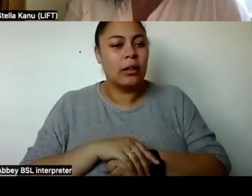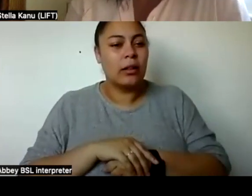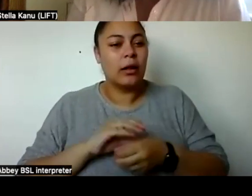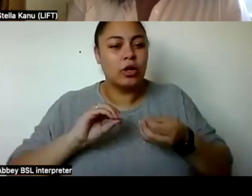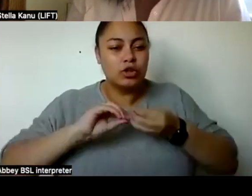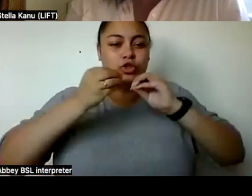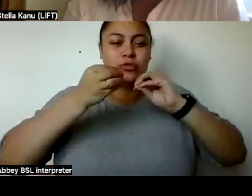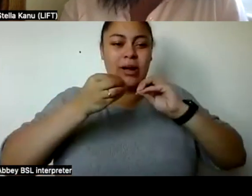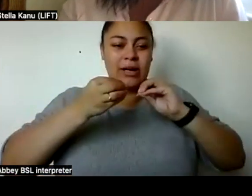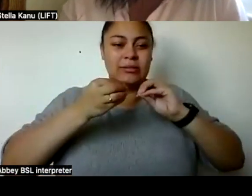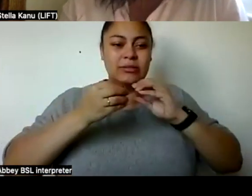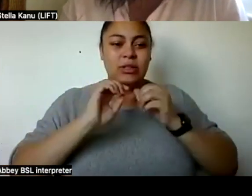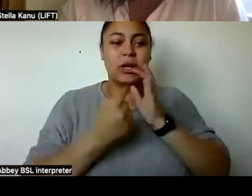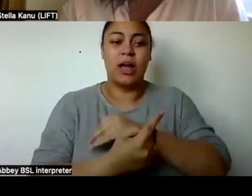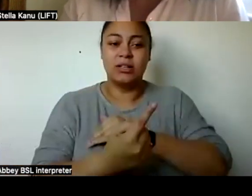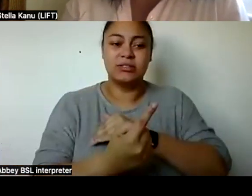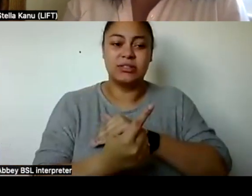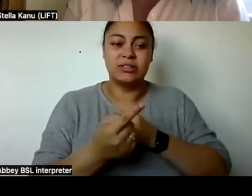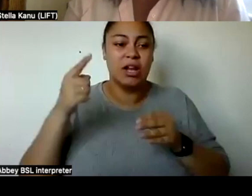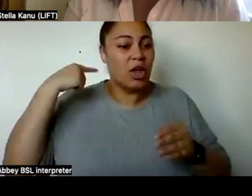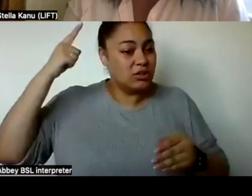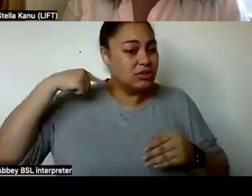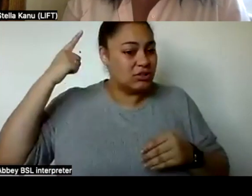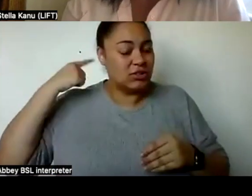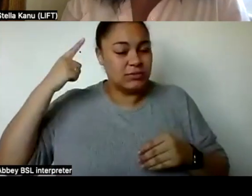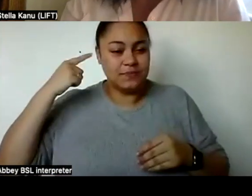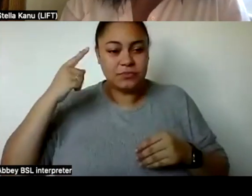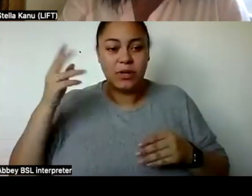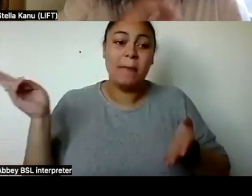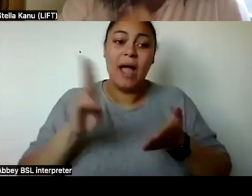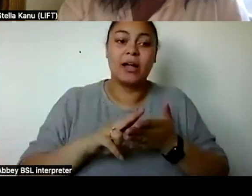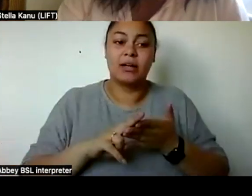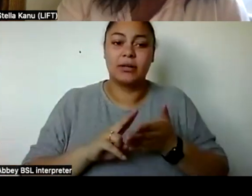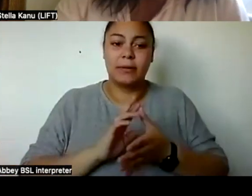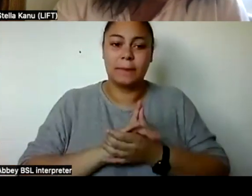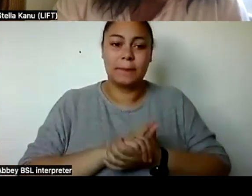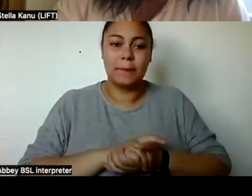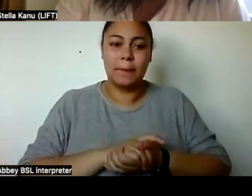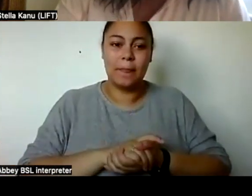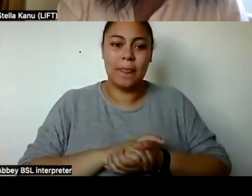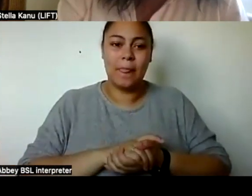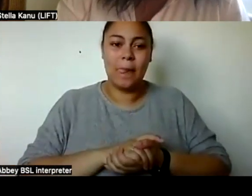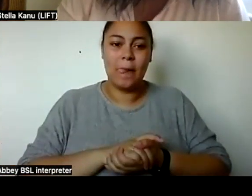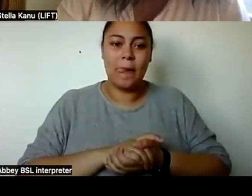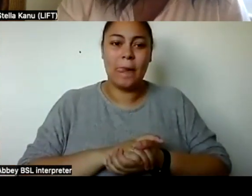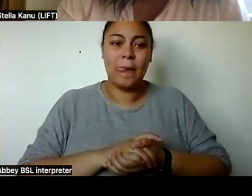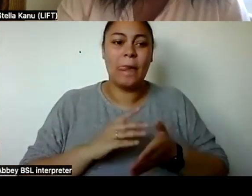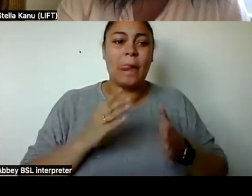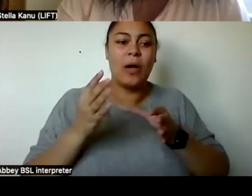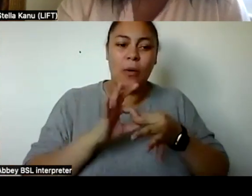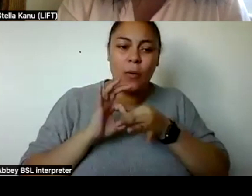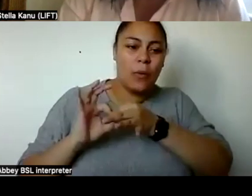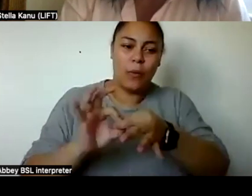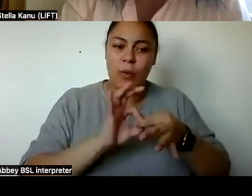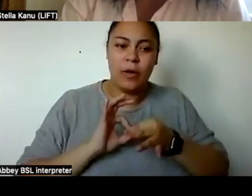Shaping London's Recovery, we worked with a freelancer, Gael Lekornek, who